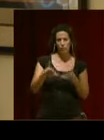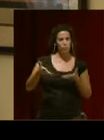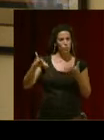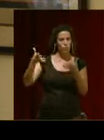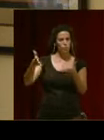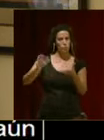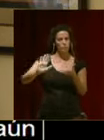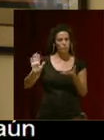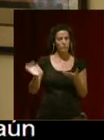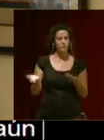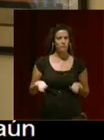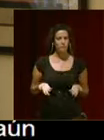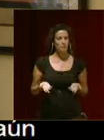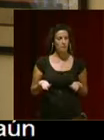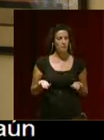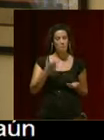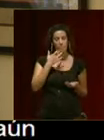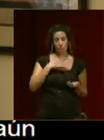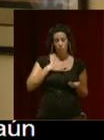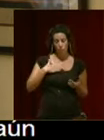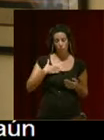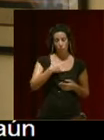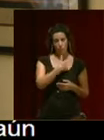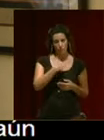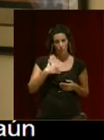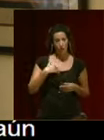investment, even if we do everything ourselves.